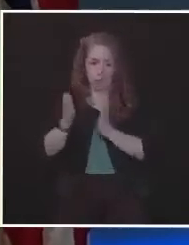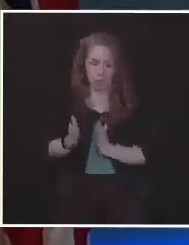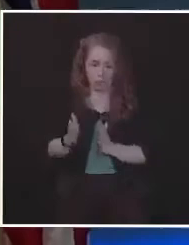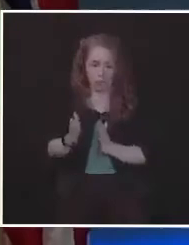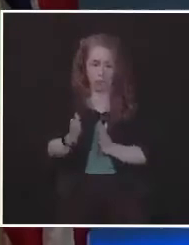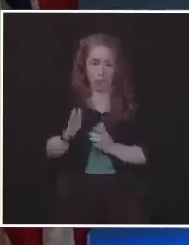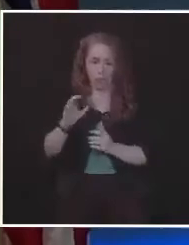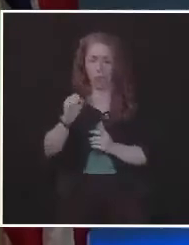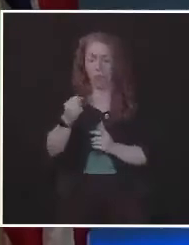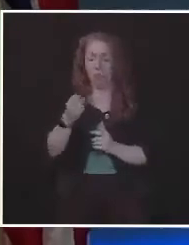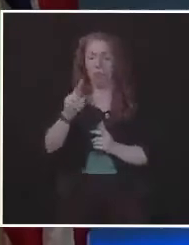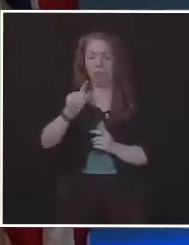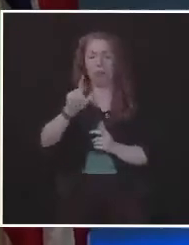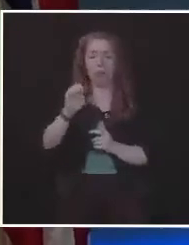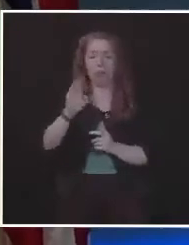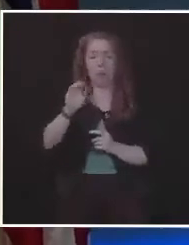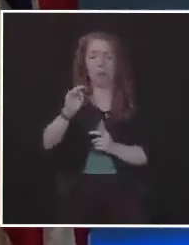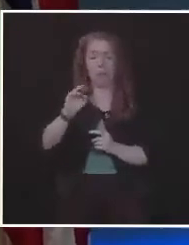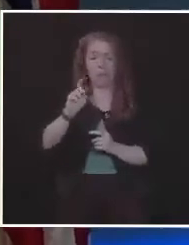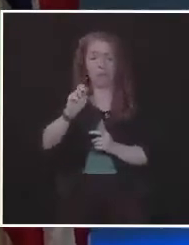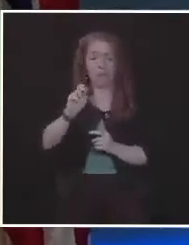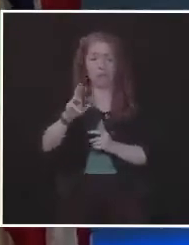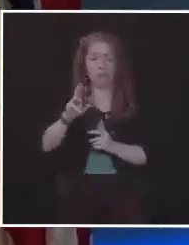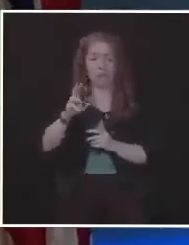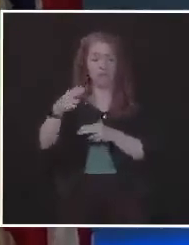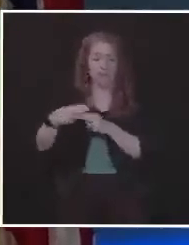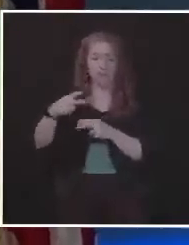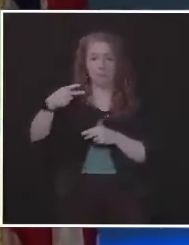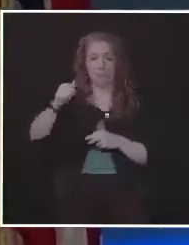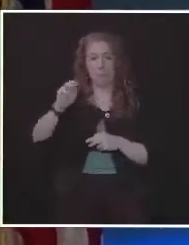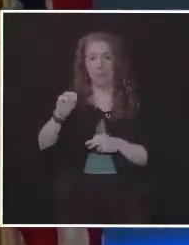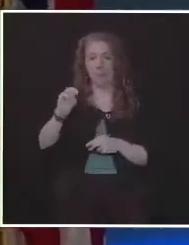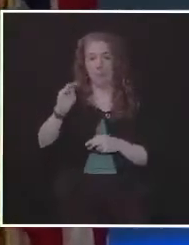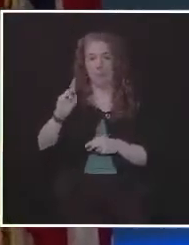Shuttle Commander Pam Melroy.